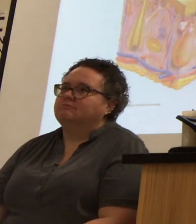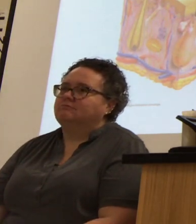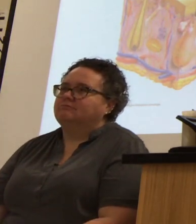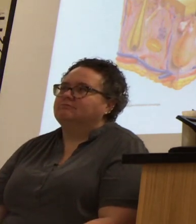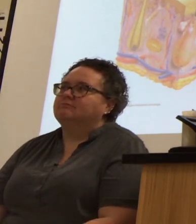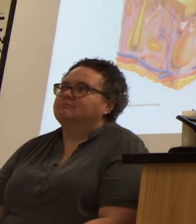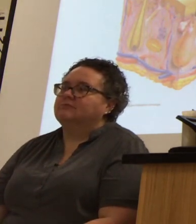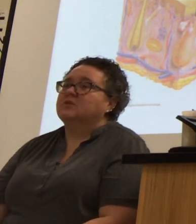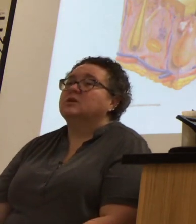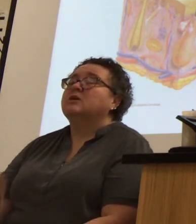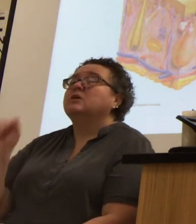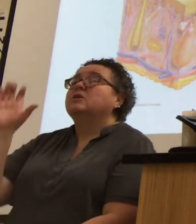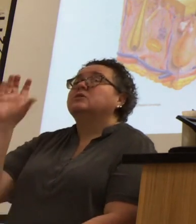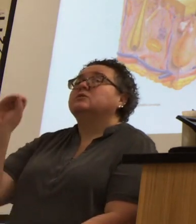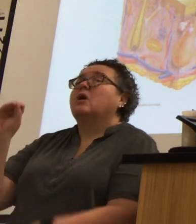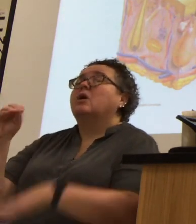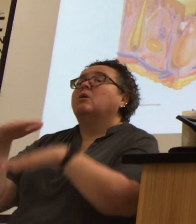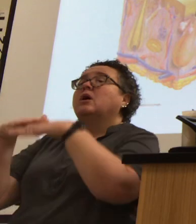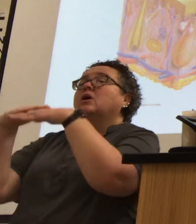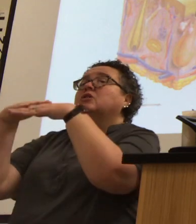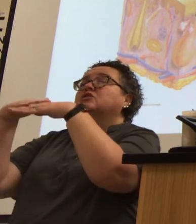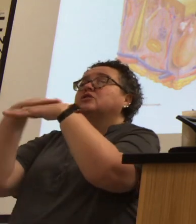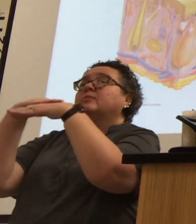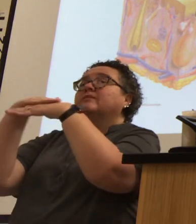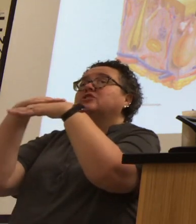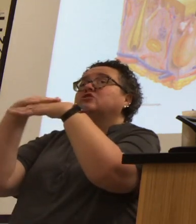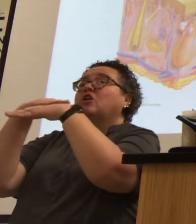Means closer to the skin surface.